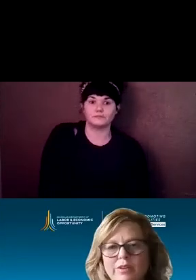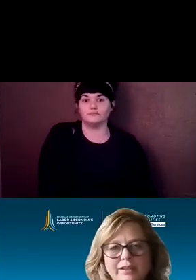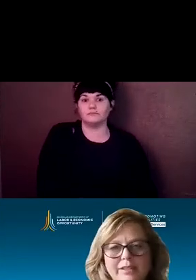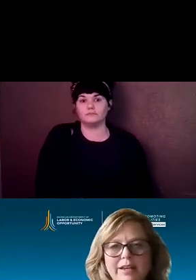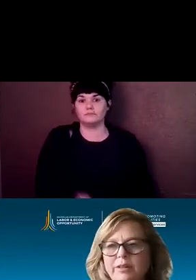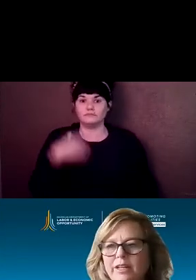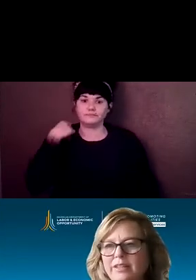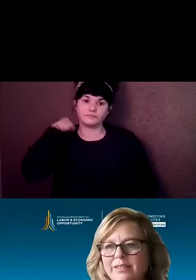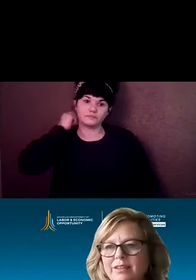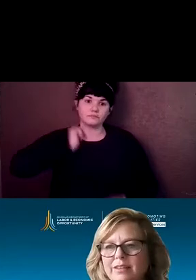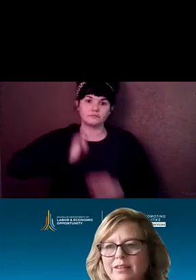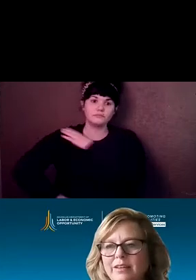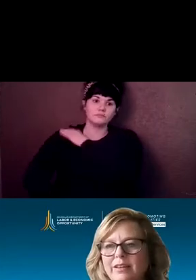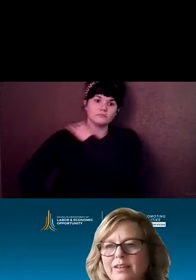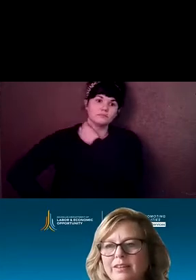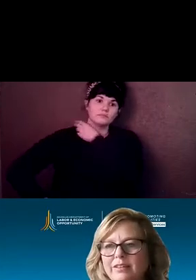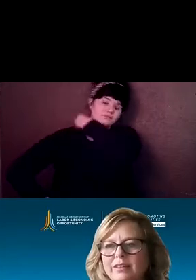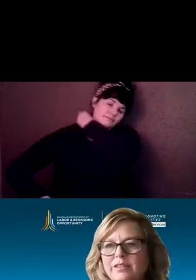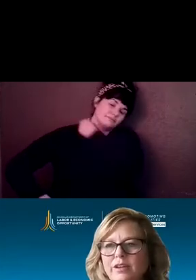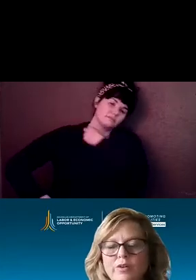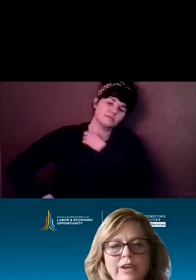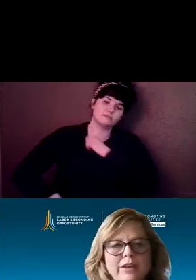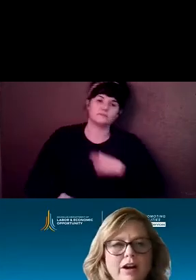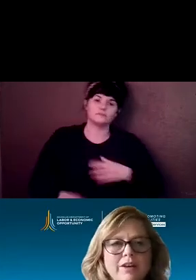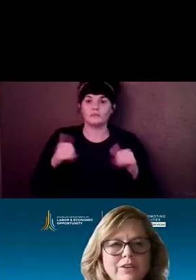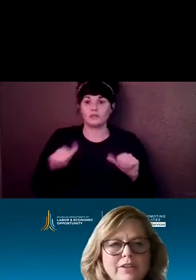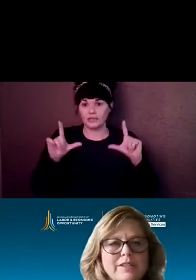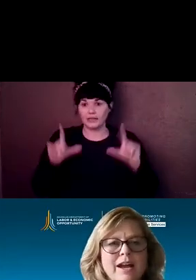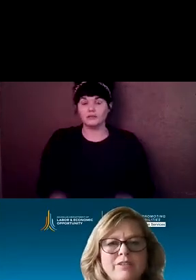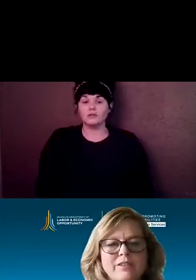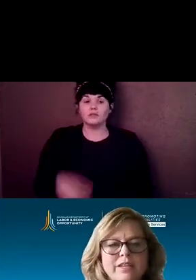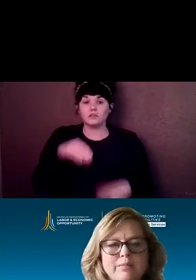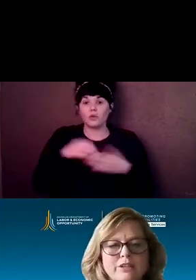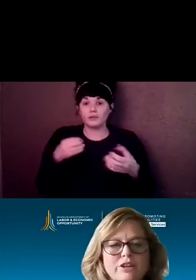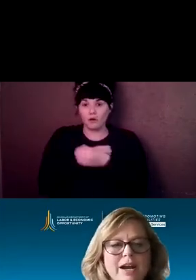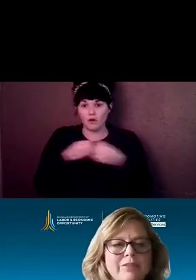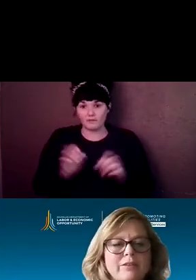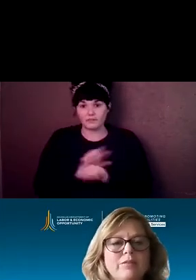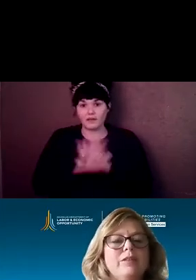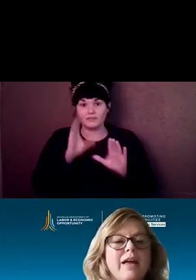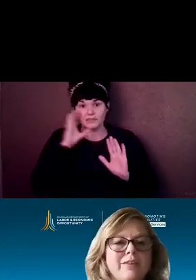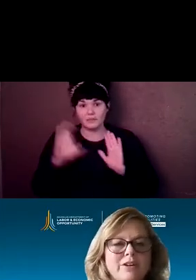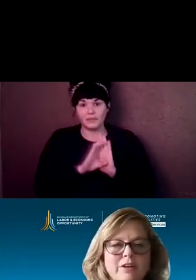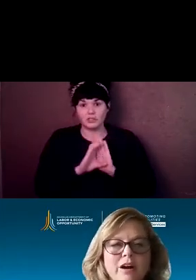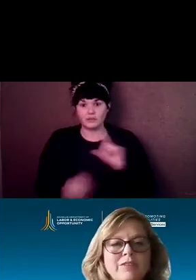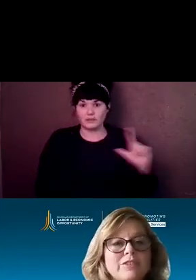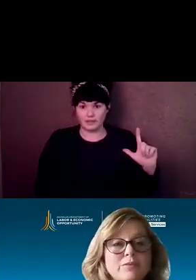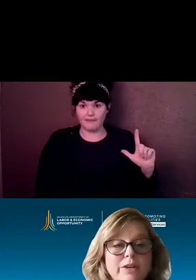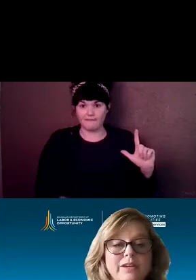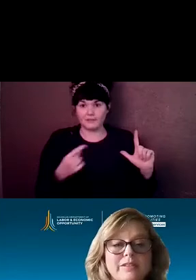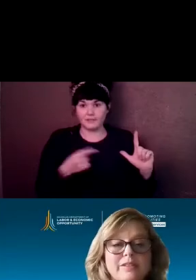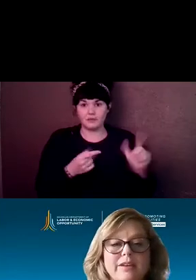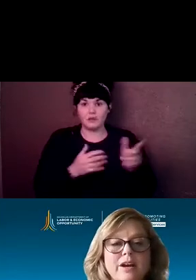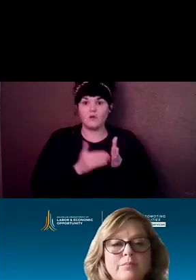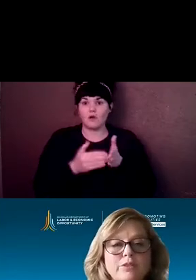So next slide, please. So in the office, obviously, the picture on the left, often we